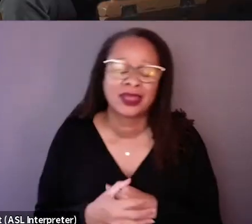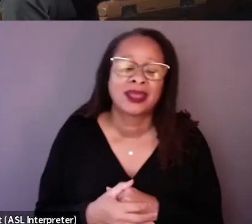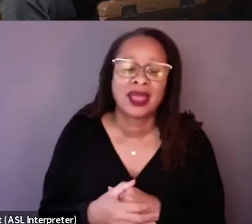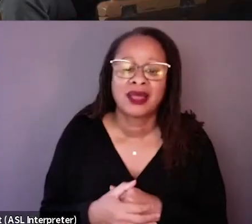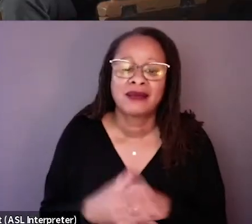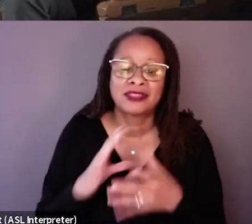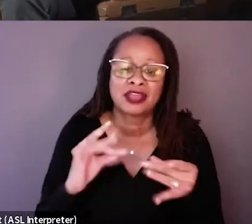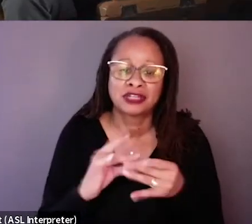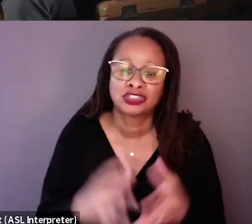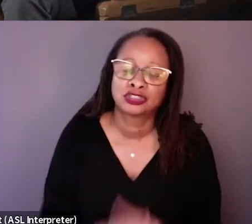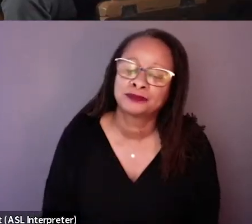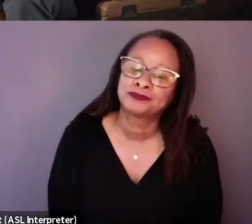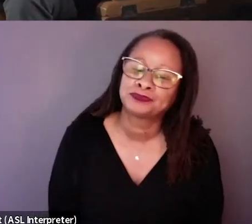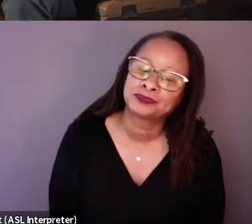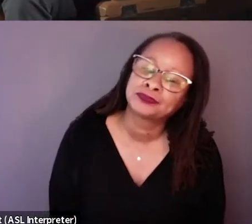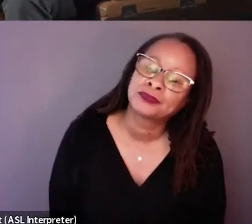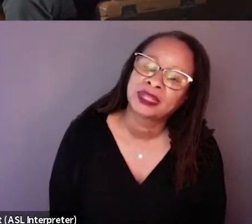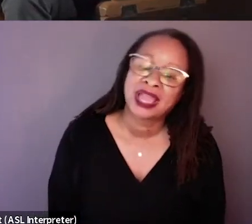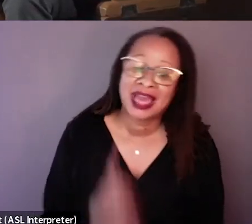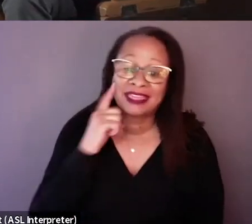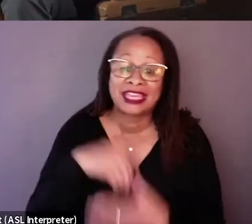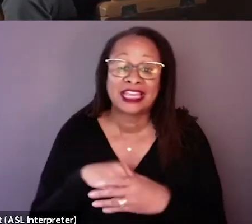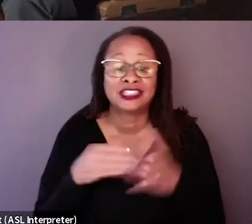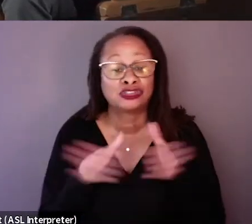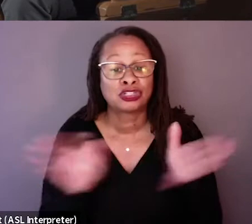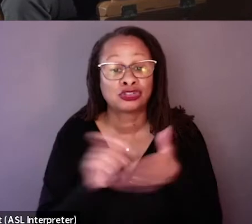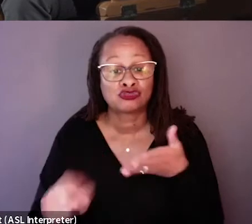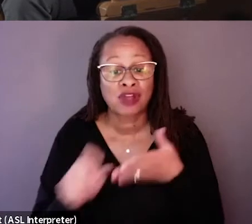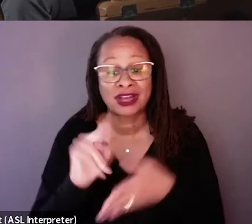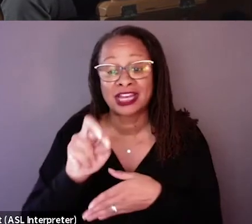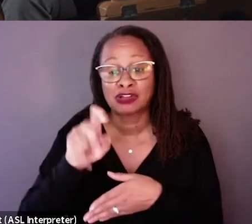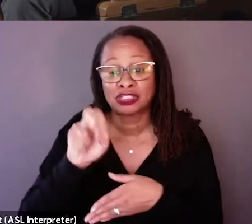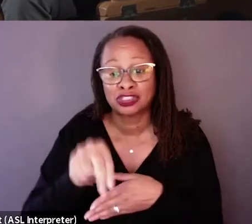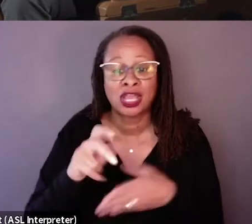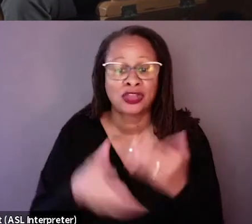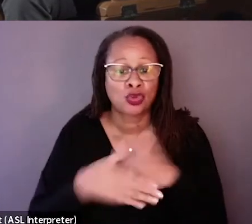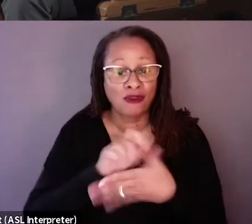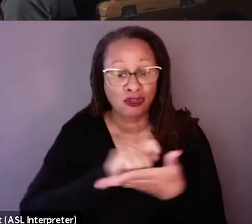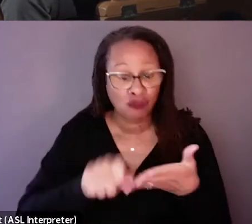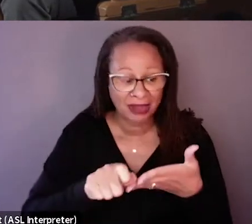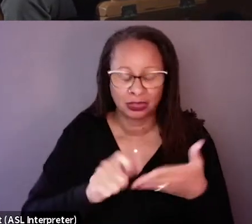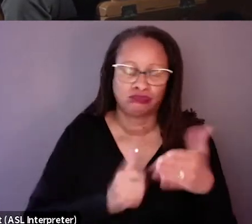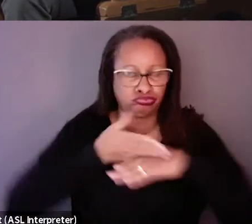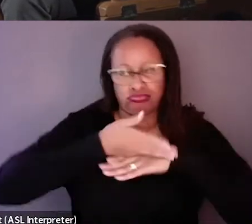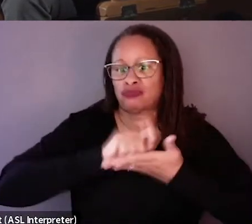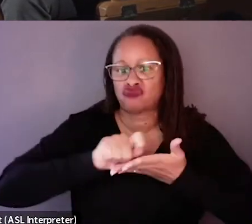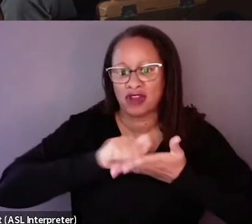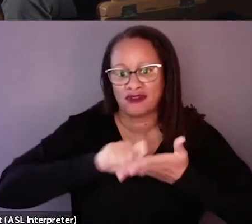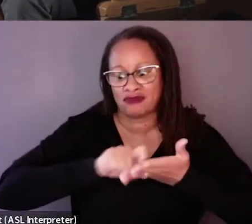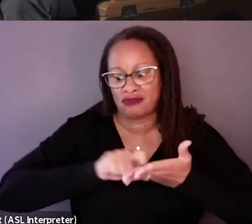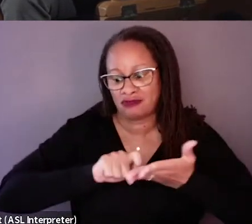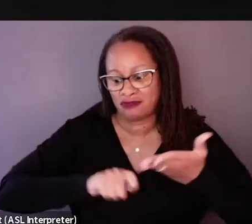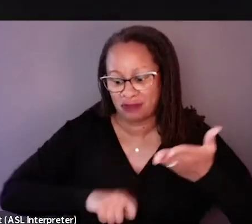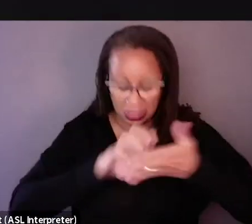narration. Yeah, and I think in general, the process of writing narration is you overwrite first. So we would write what we wanted the